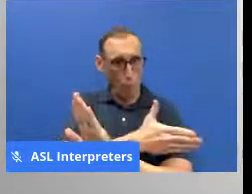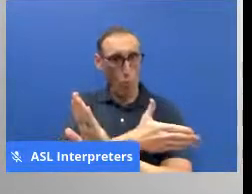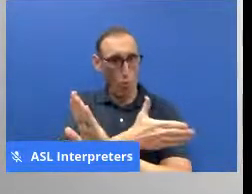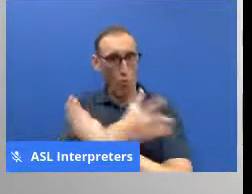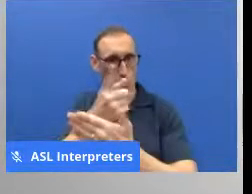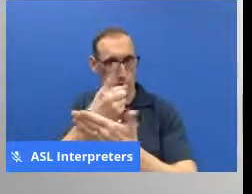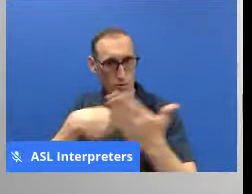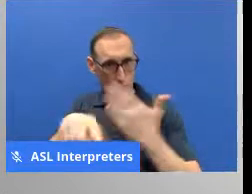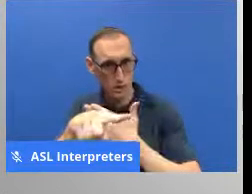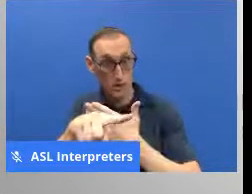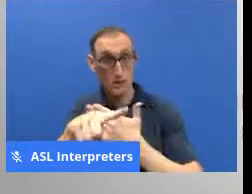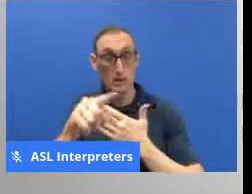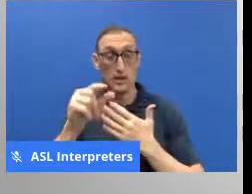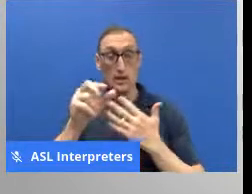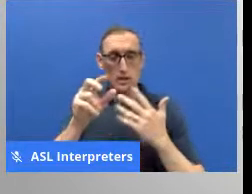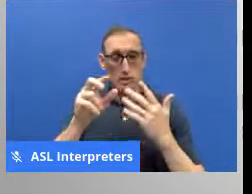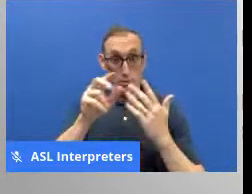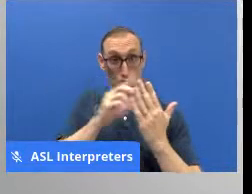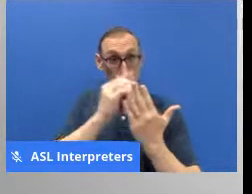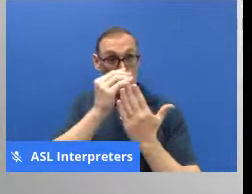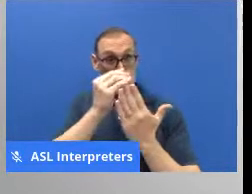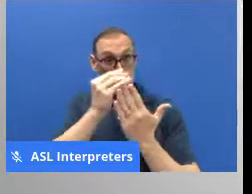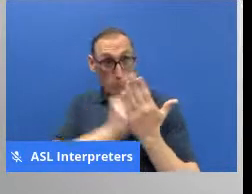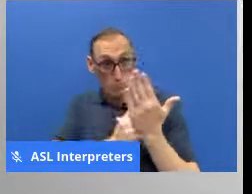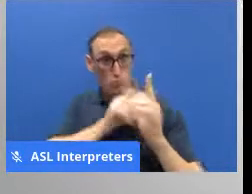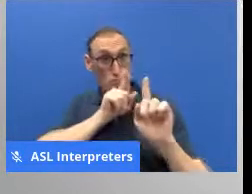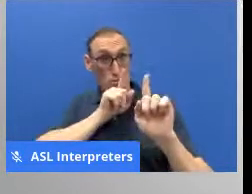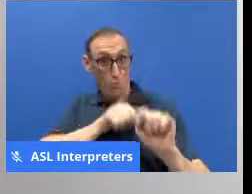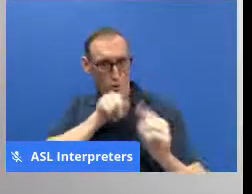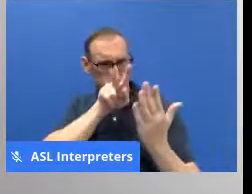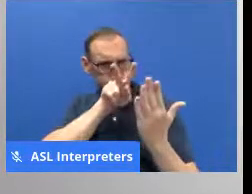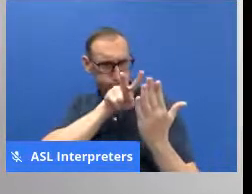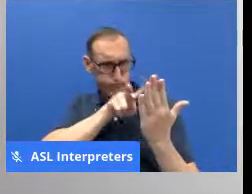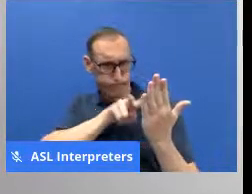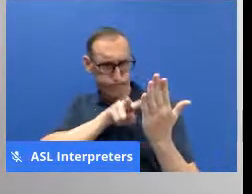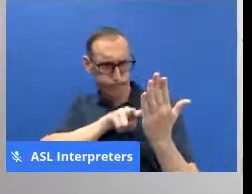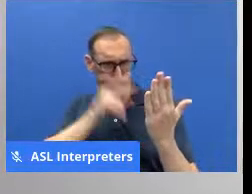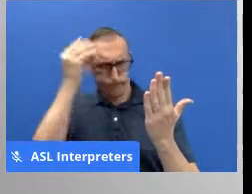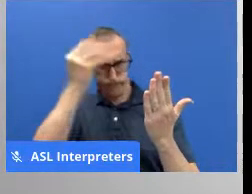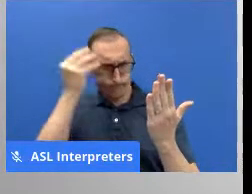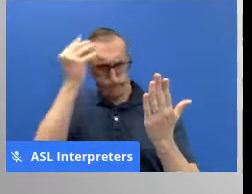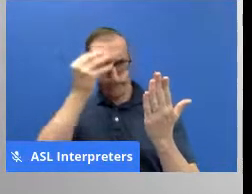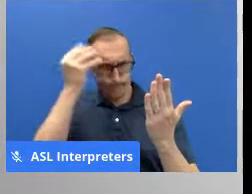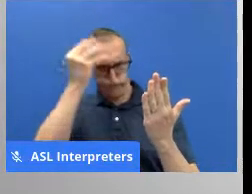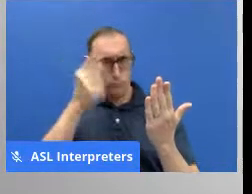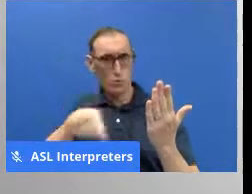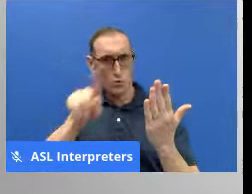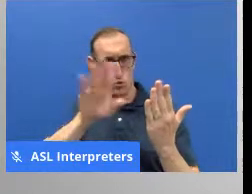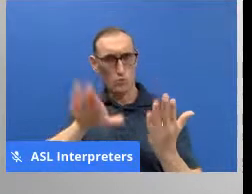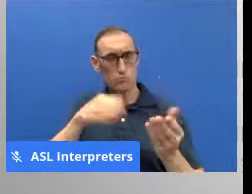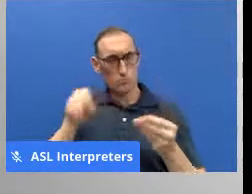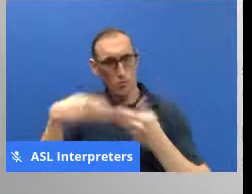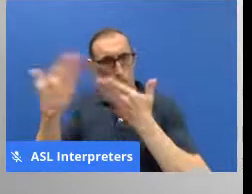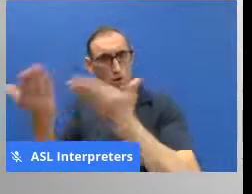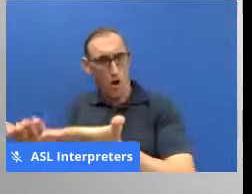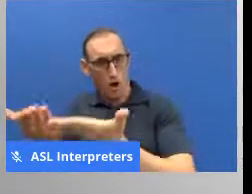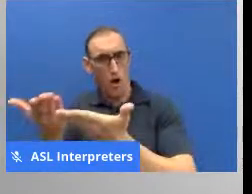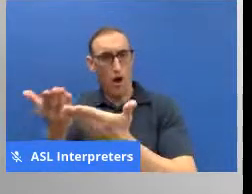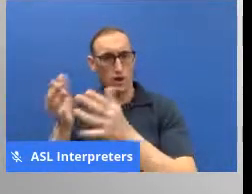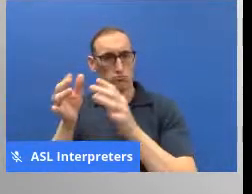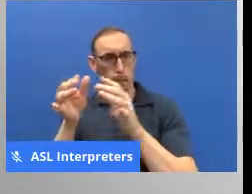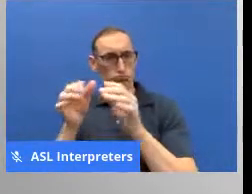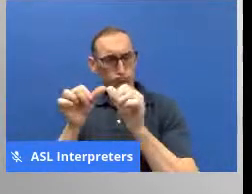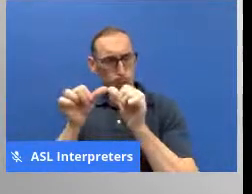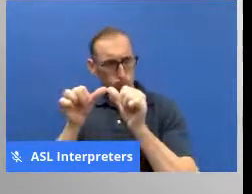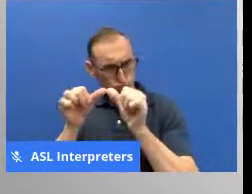in the report, you will all provide consistent answers to the Cognia reviewers. I believe that that is